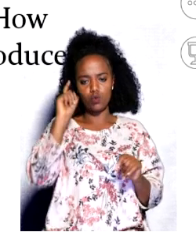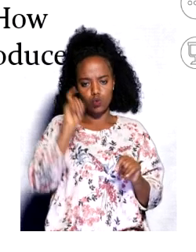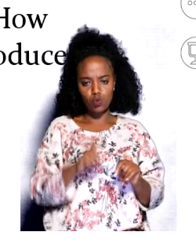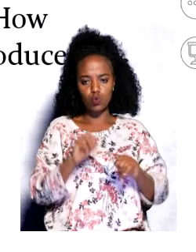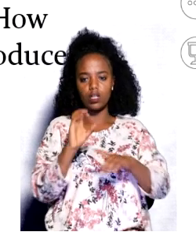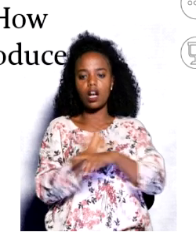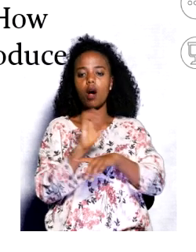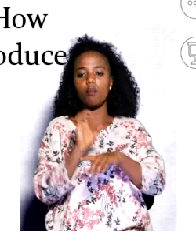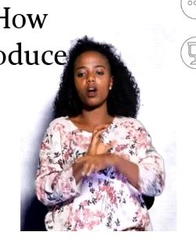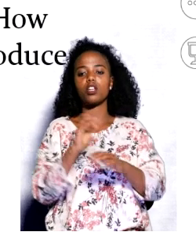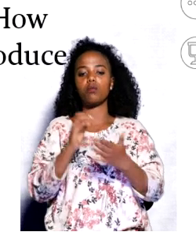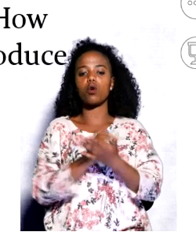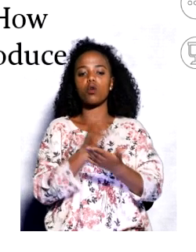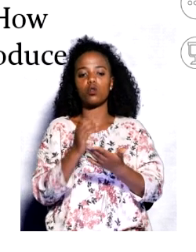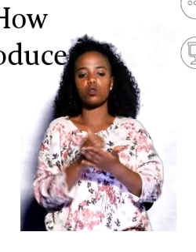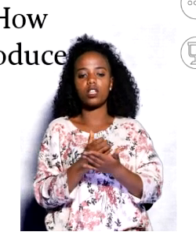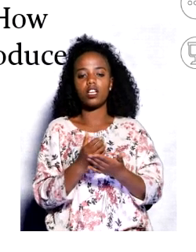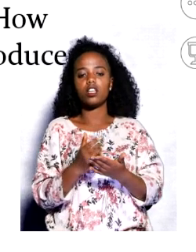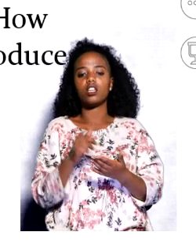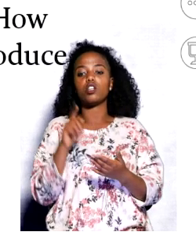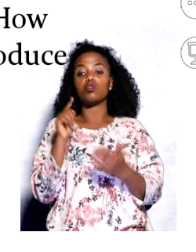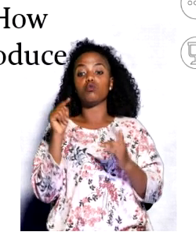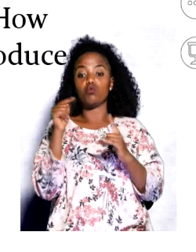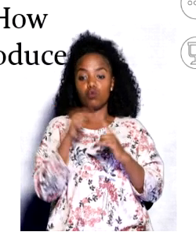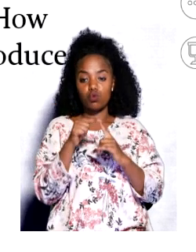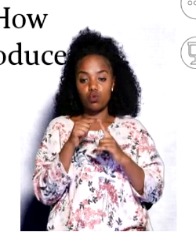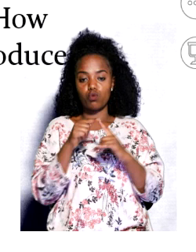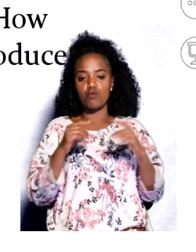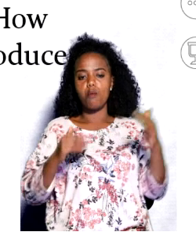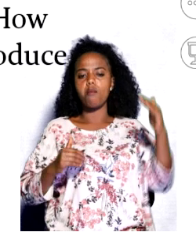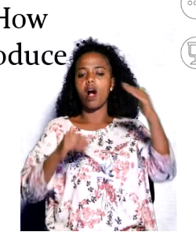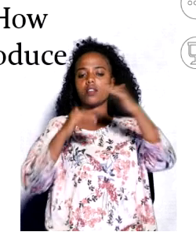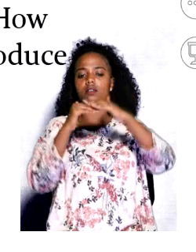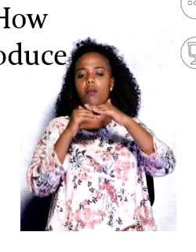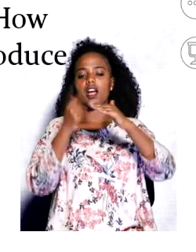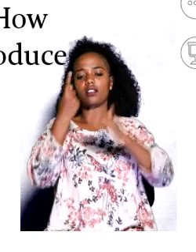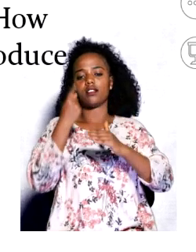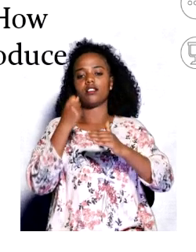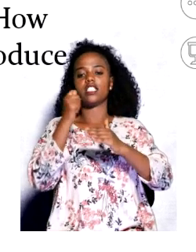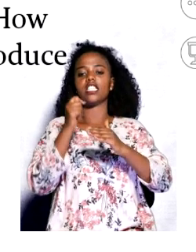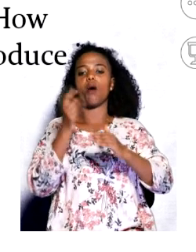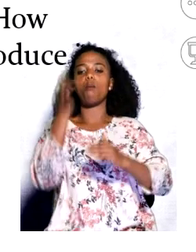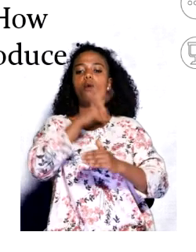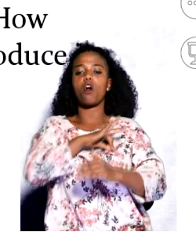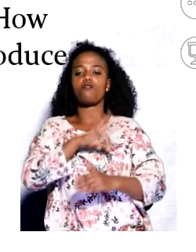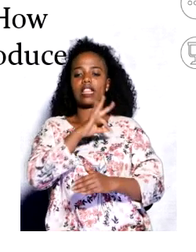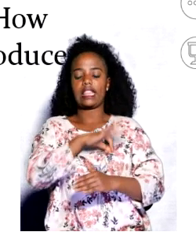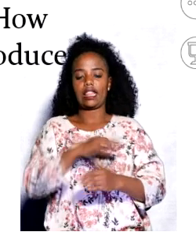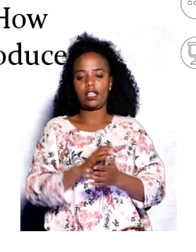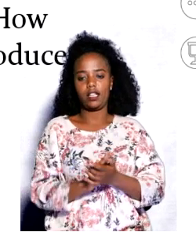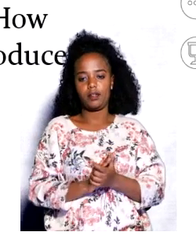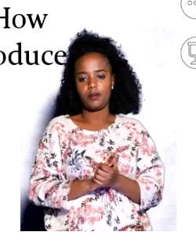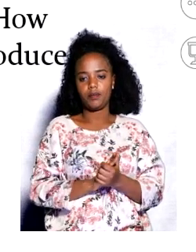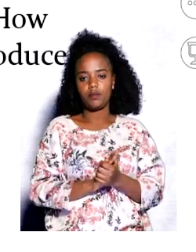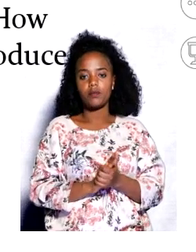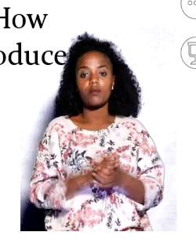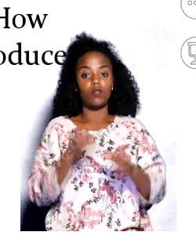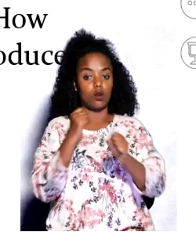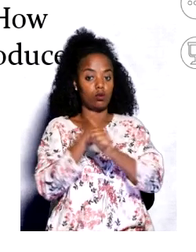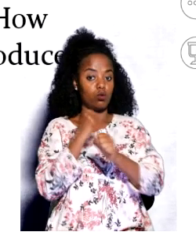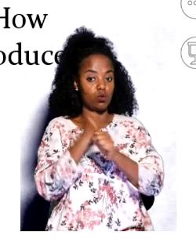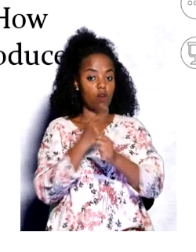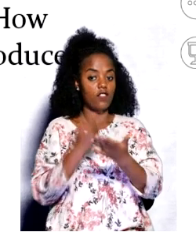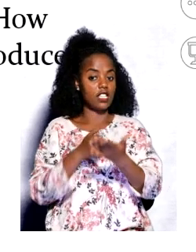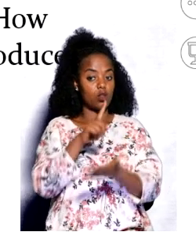the company produce in order to maximize the profit. So to solve this